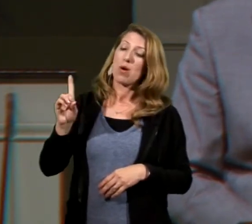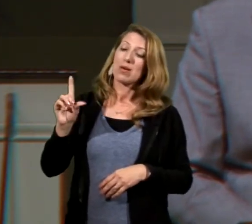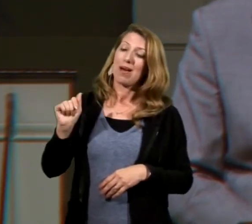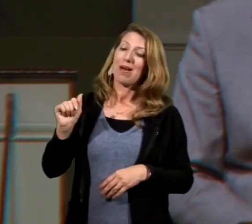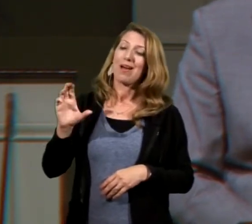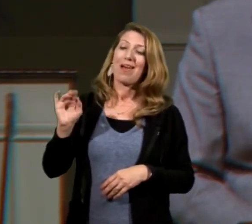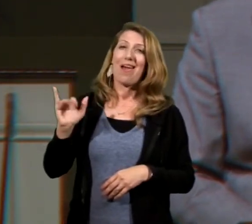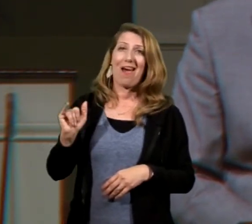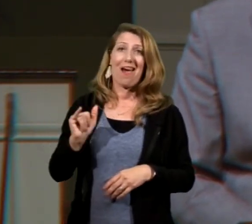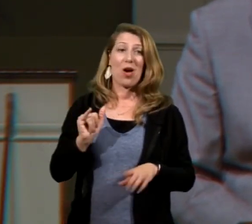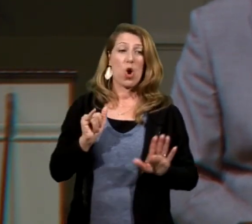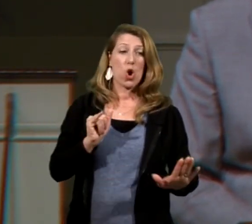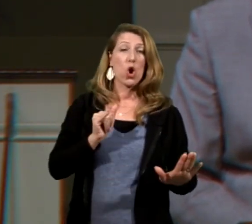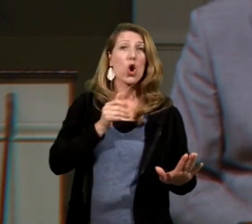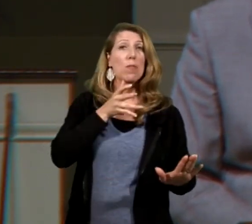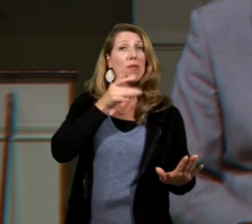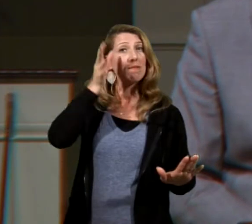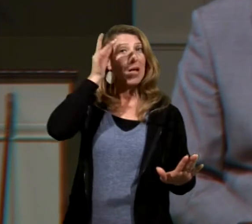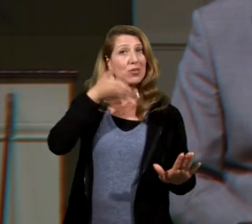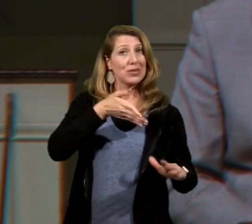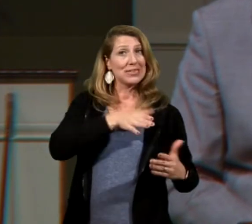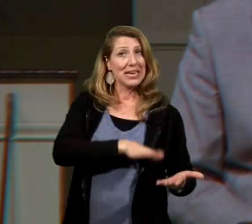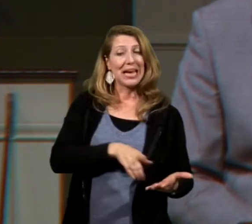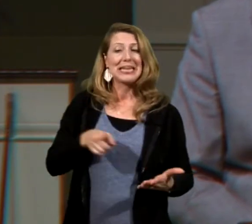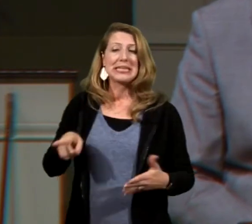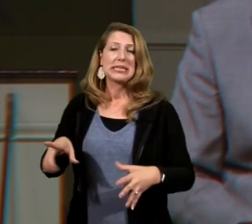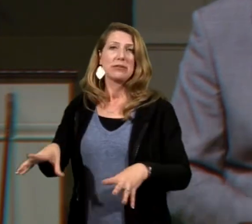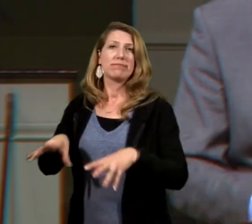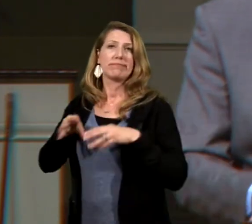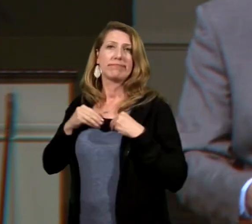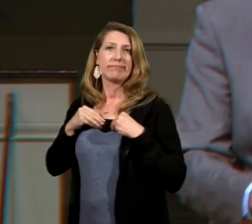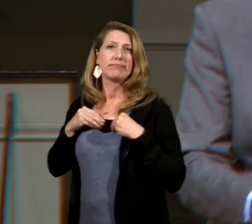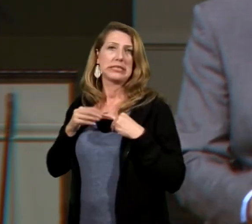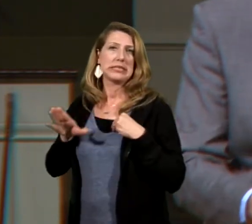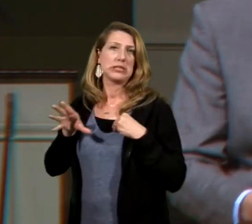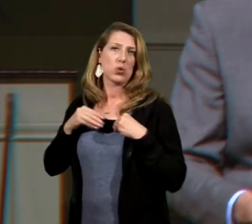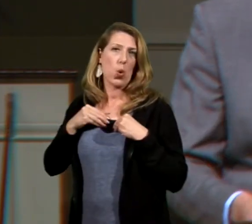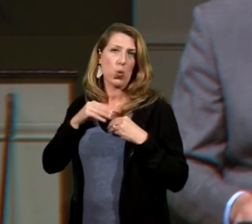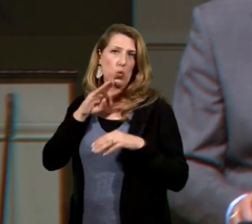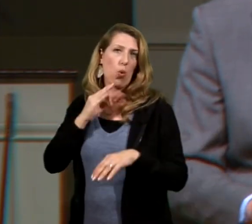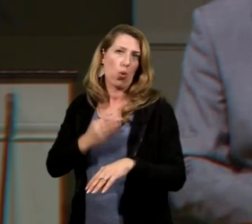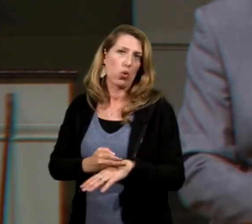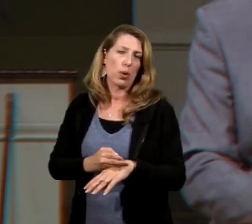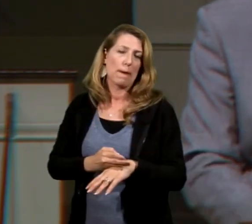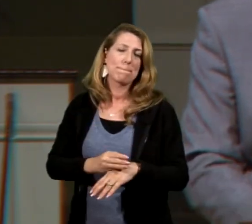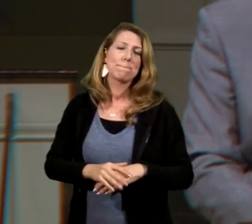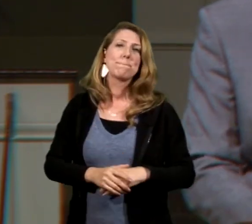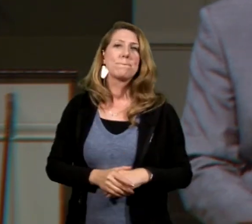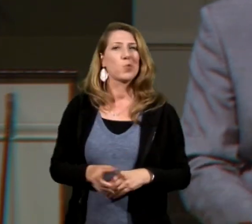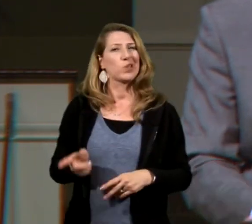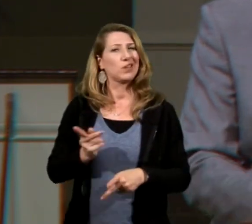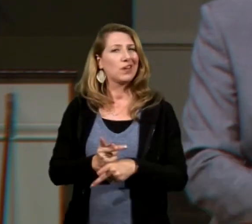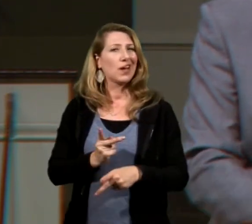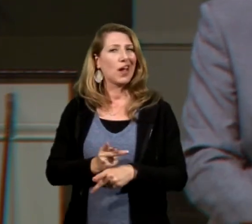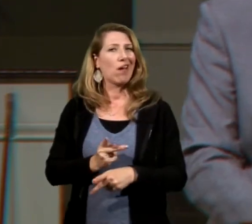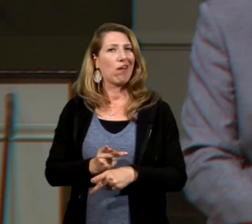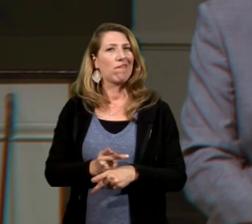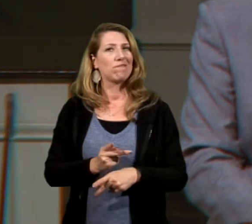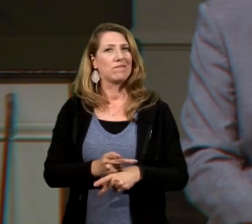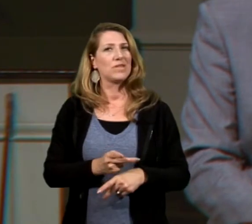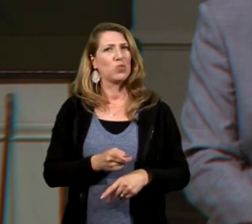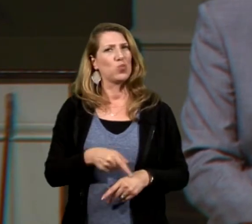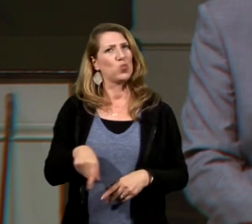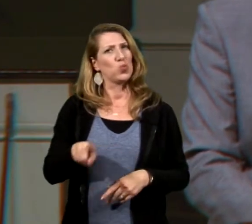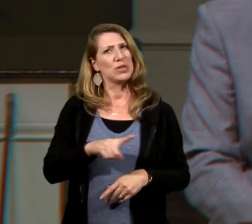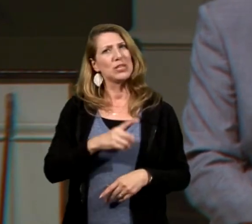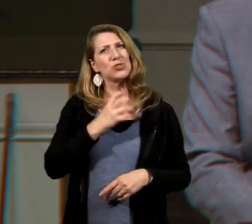mother were dead, took for his own daughter. So he cared for this fatherless little girl, and important things that we keep in